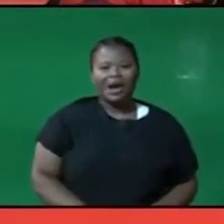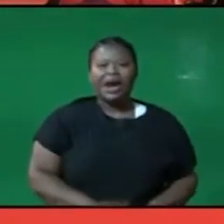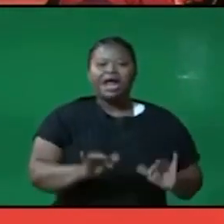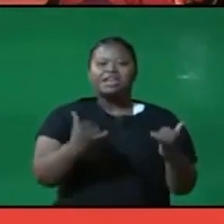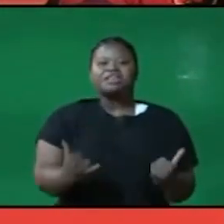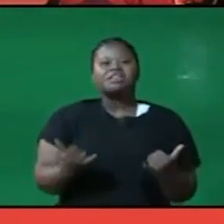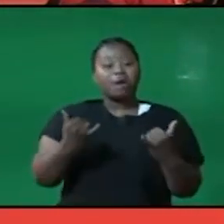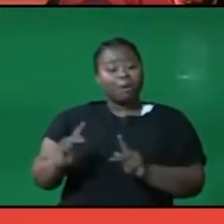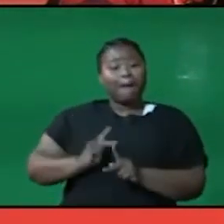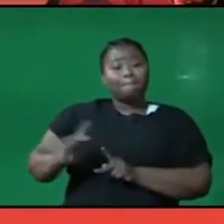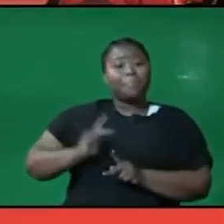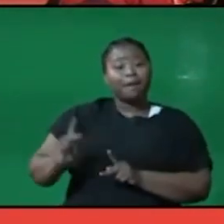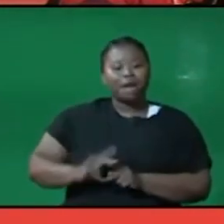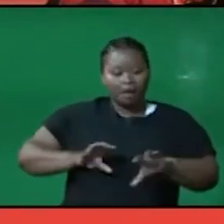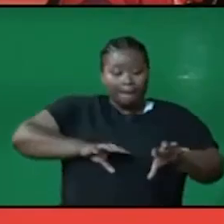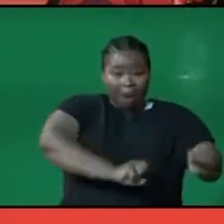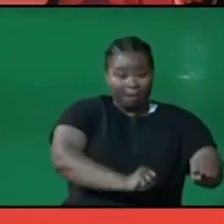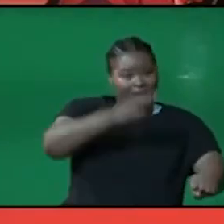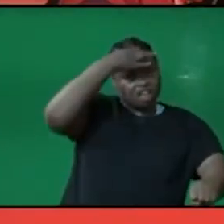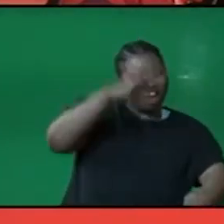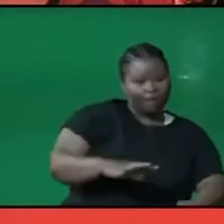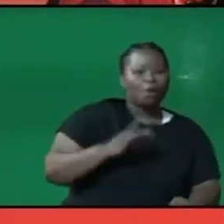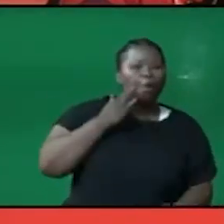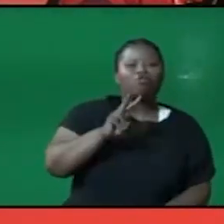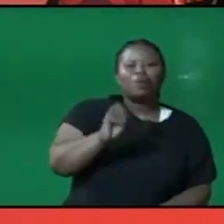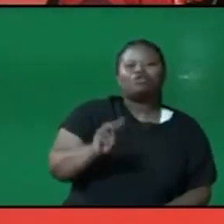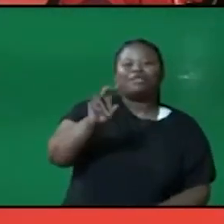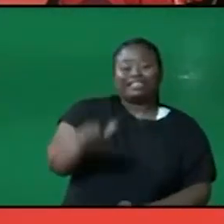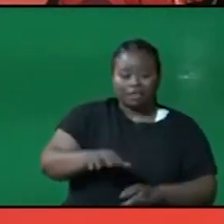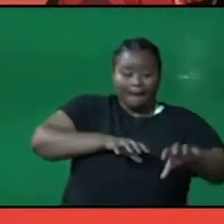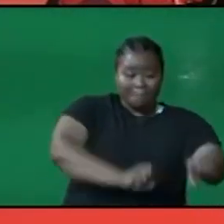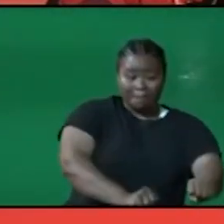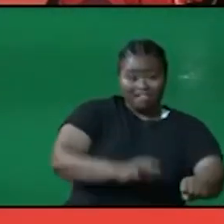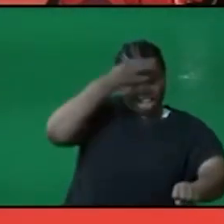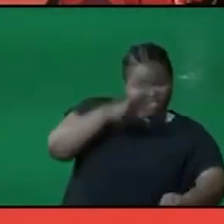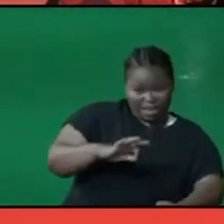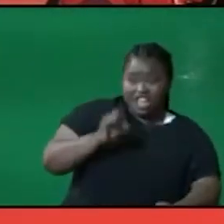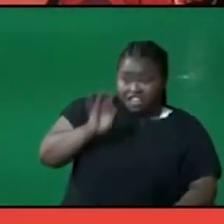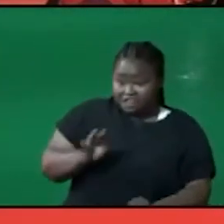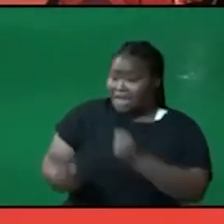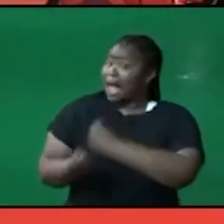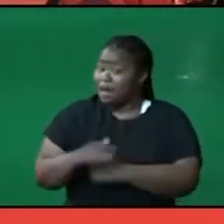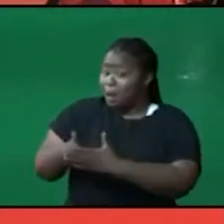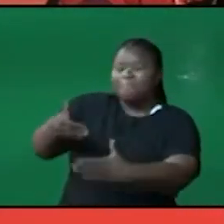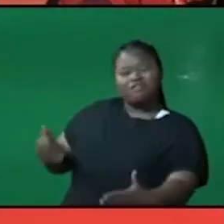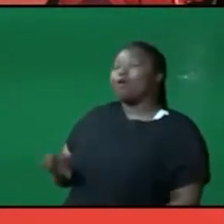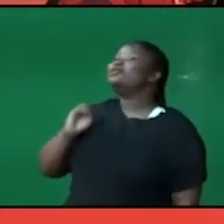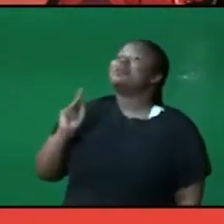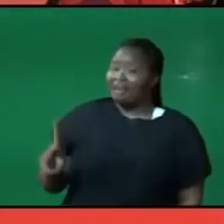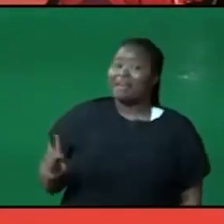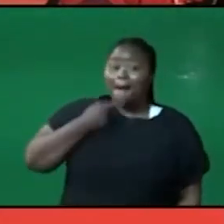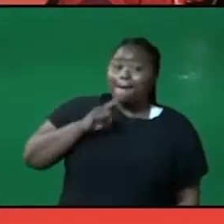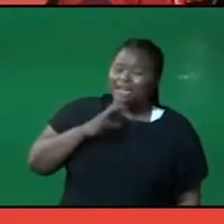go prepare to take government in 2026. If it comes before that time, it's okay, but